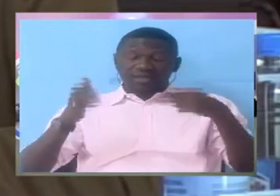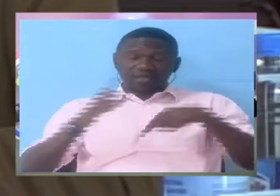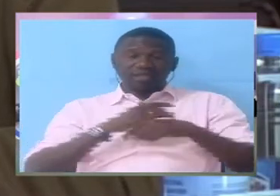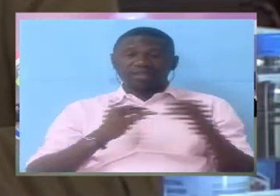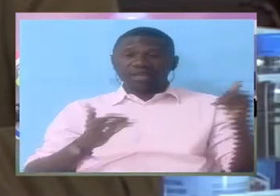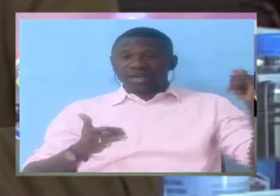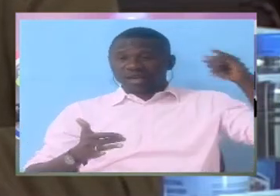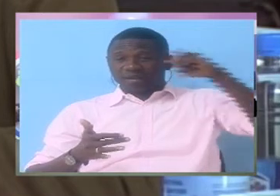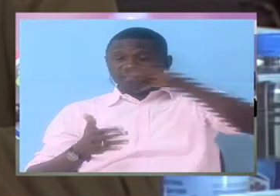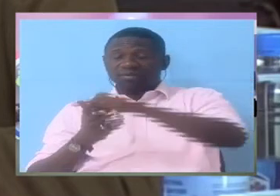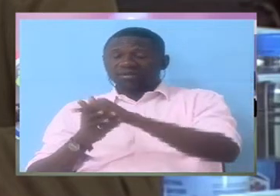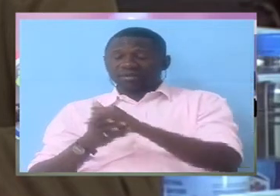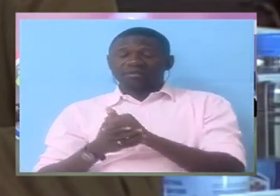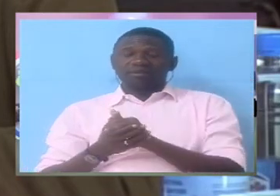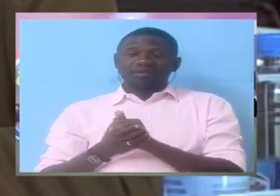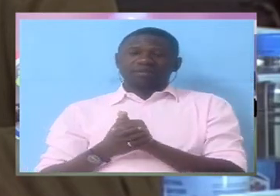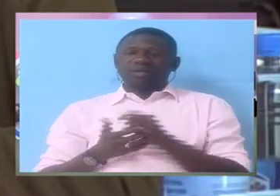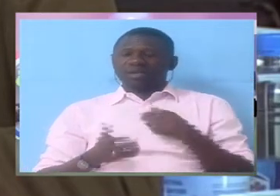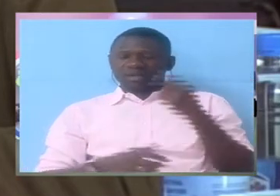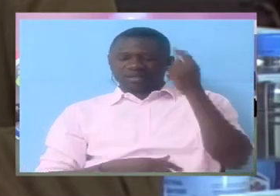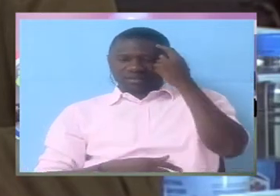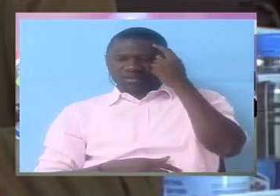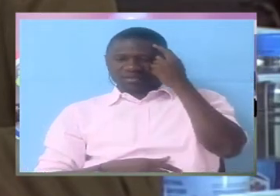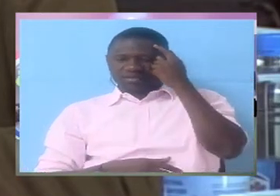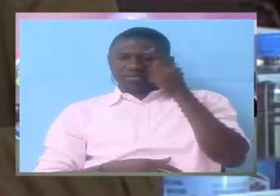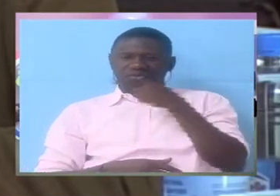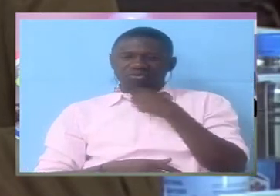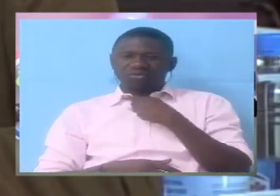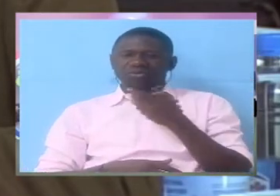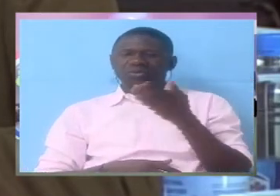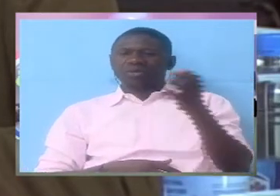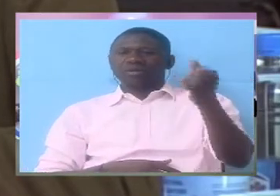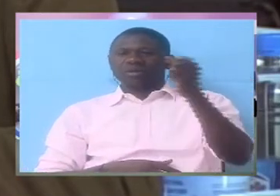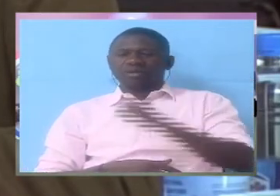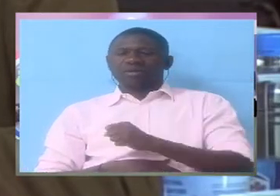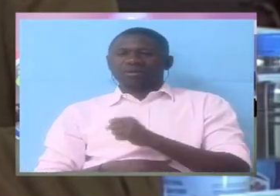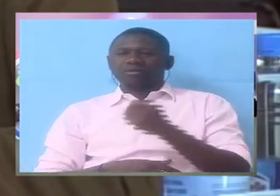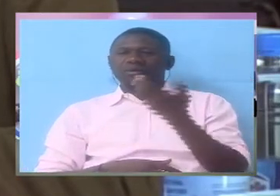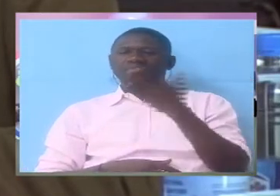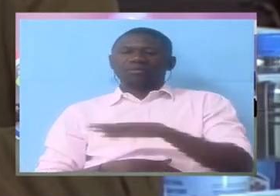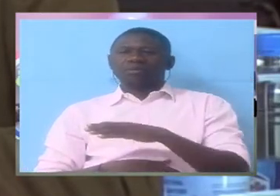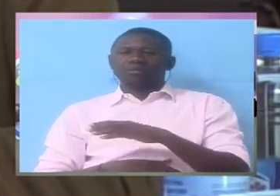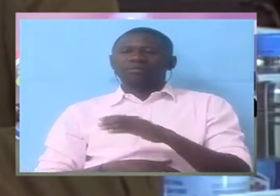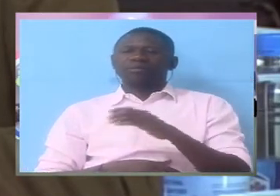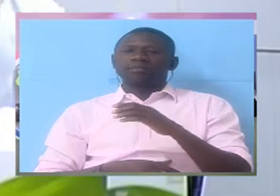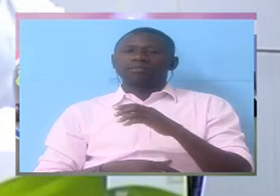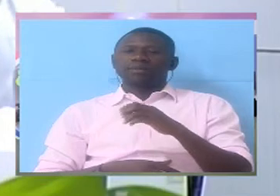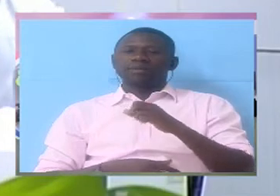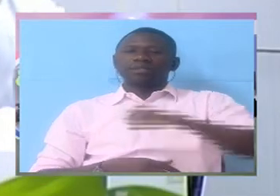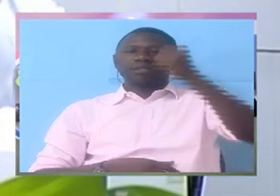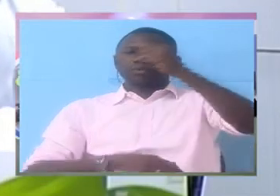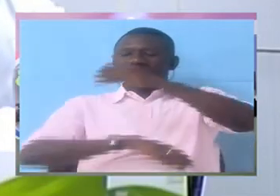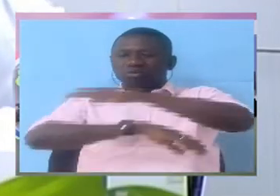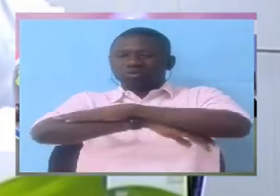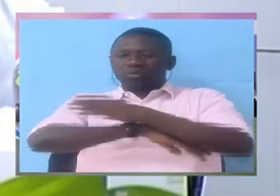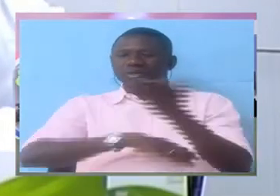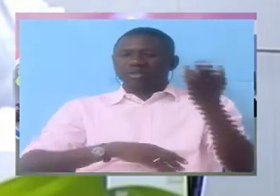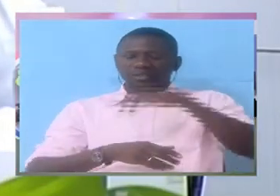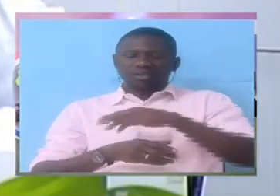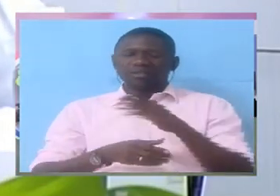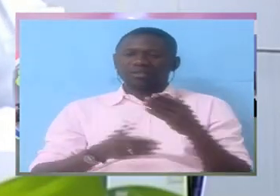aviation thing to be able to do that. I thought you probably came from Crab Island and then straight into control tower.